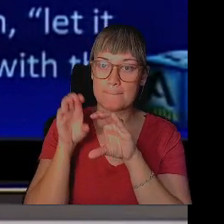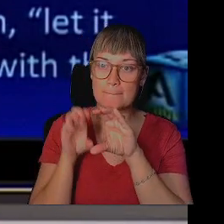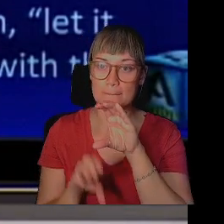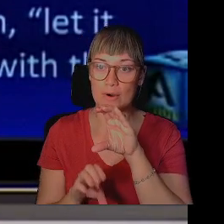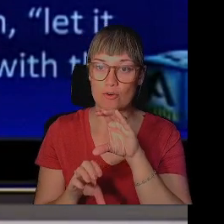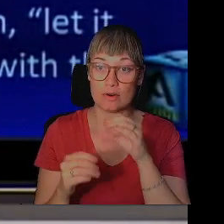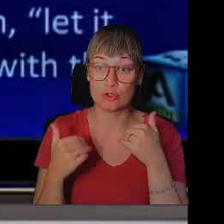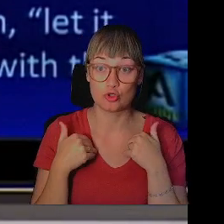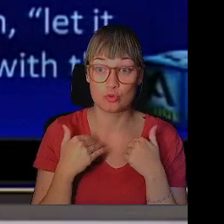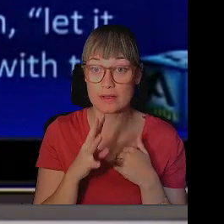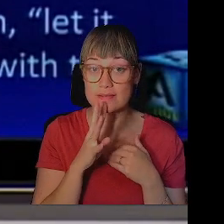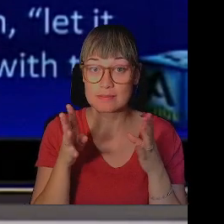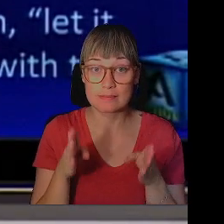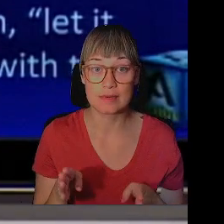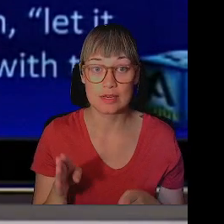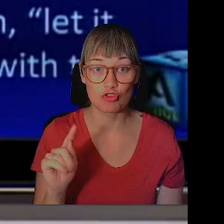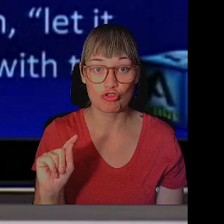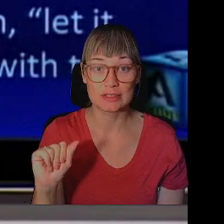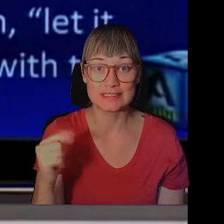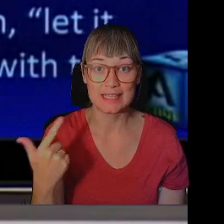tags? Asked the captain.